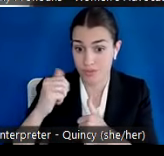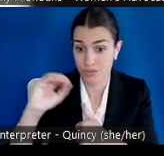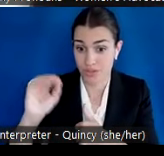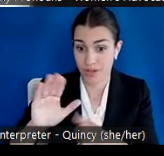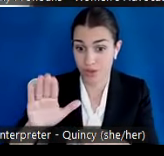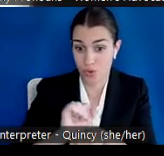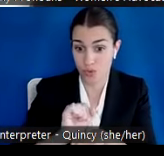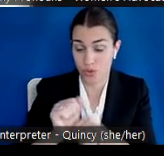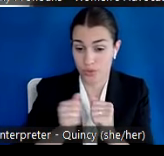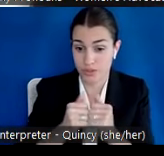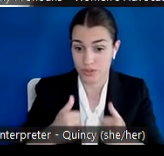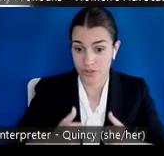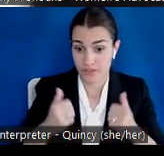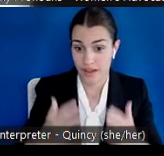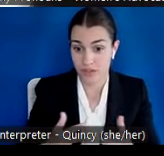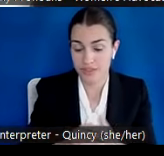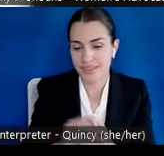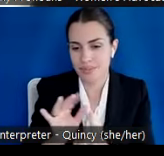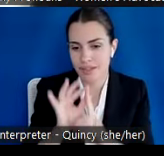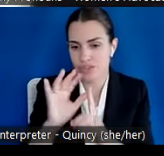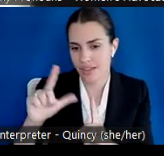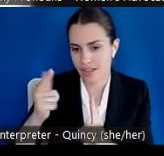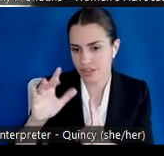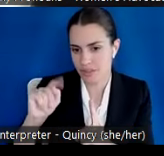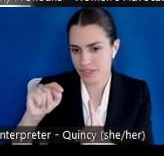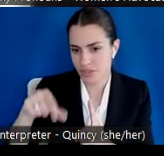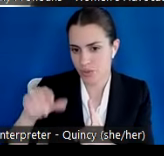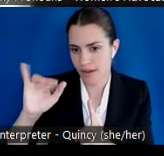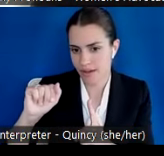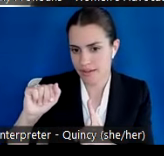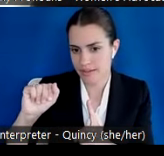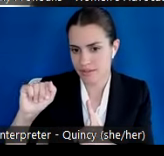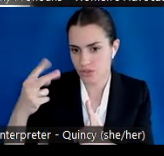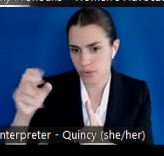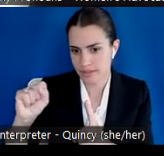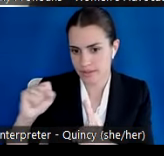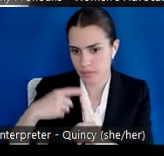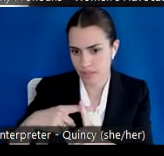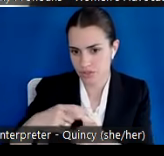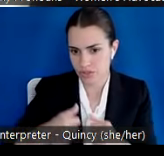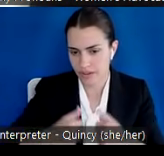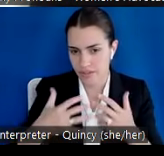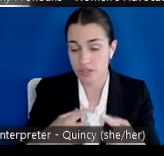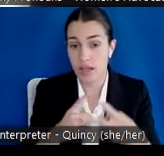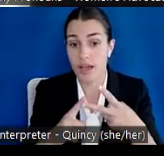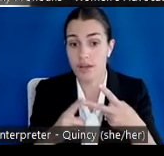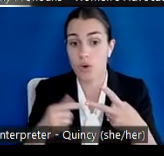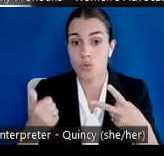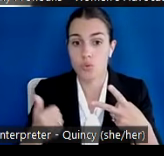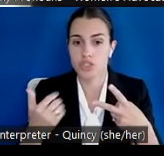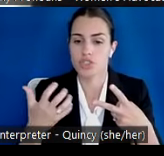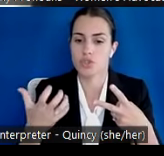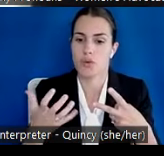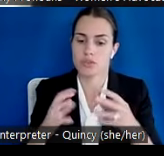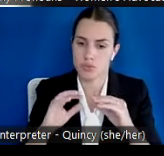survivors, especially LGBTQIA+ survivors? And then which of the tools do you want to integrate more into your work